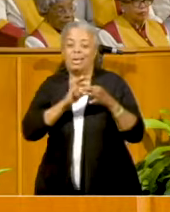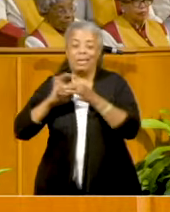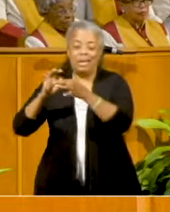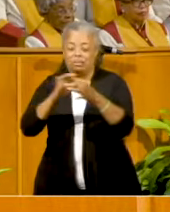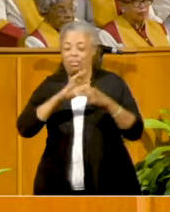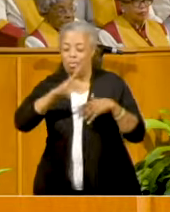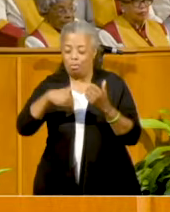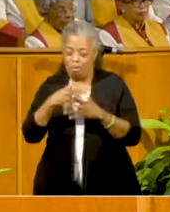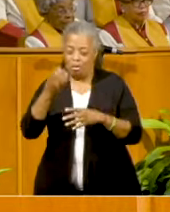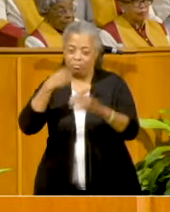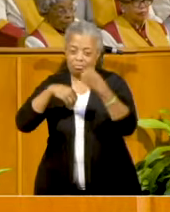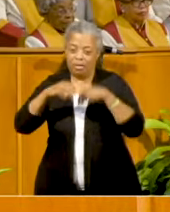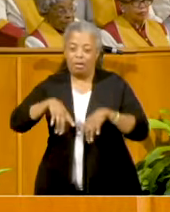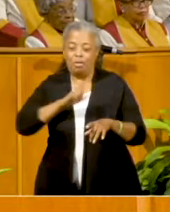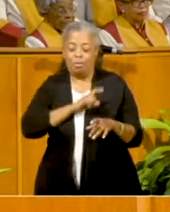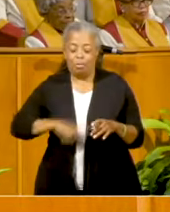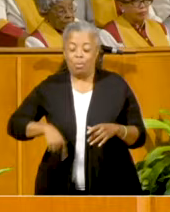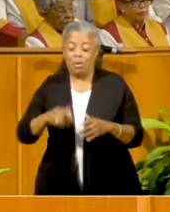the Lord's Supper.